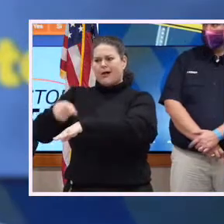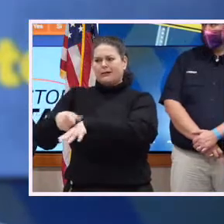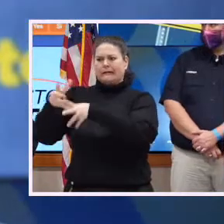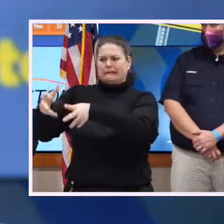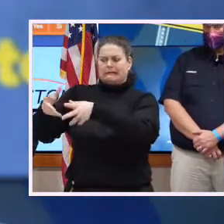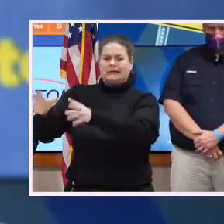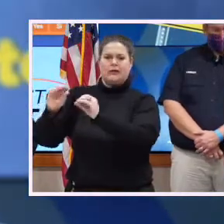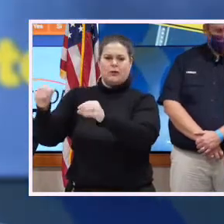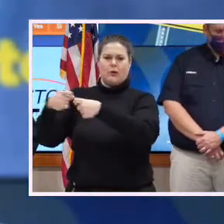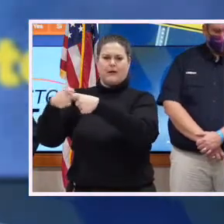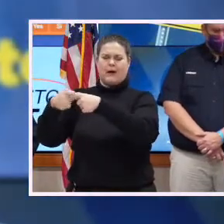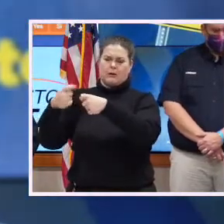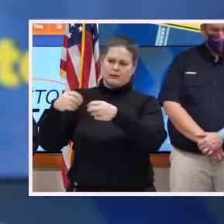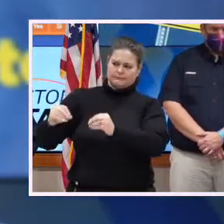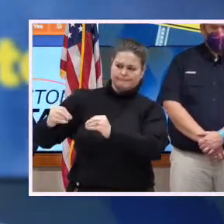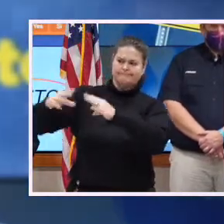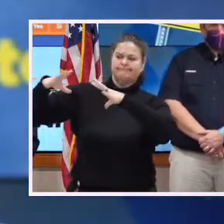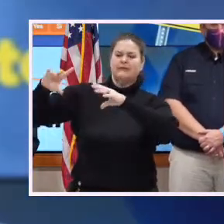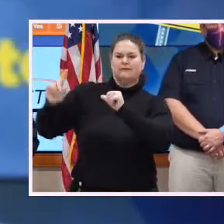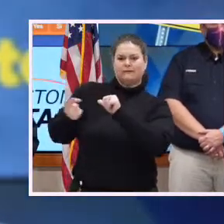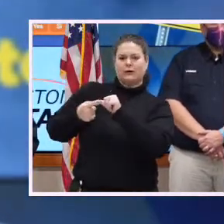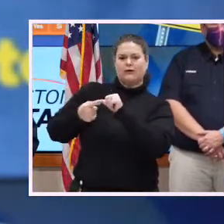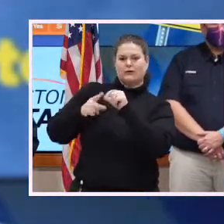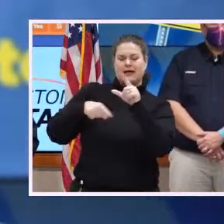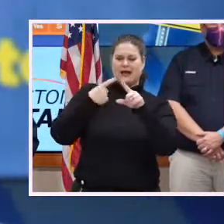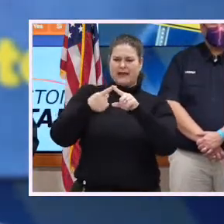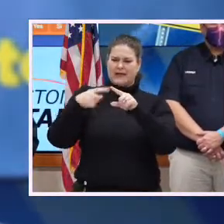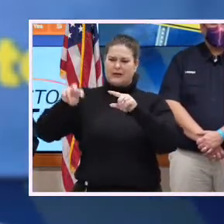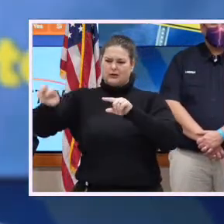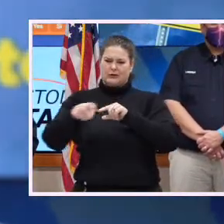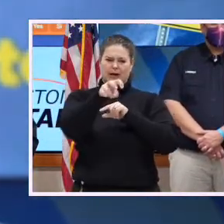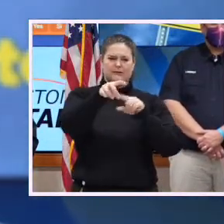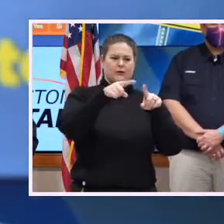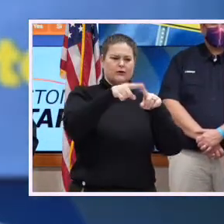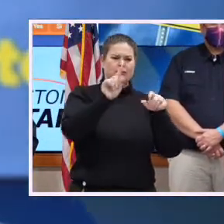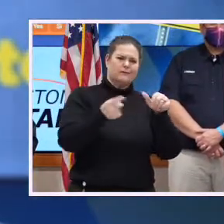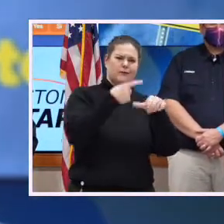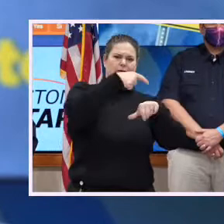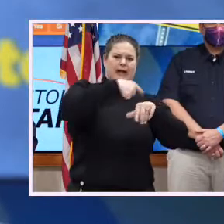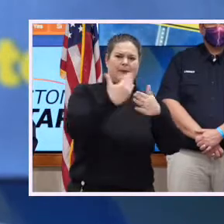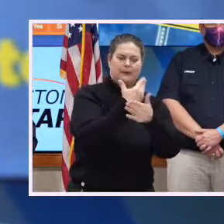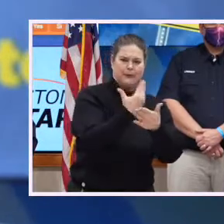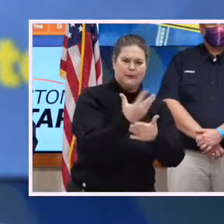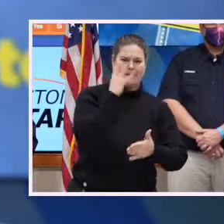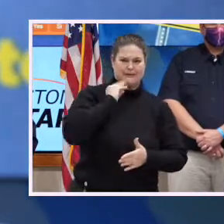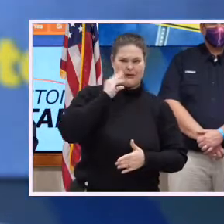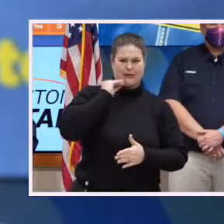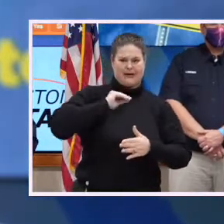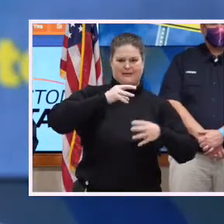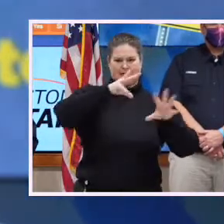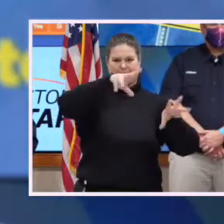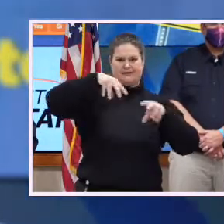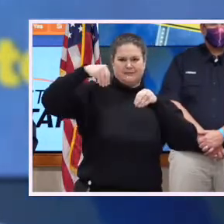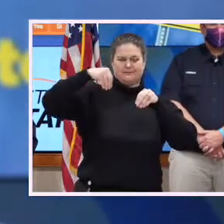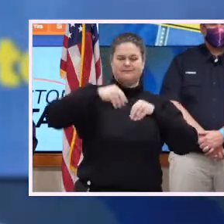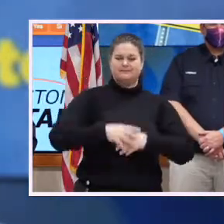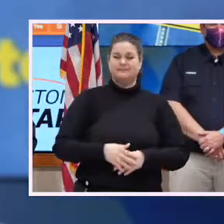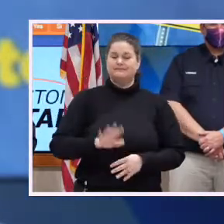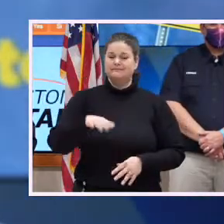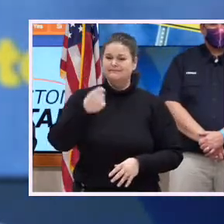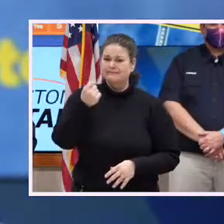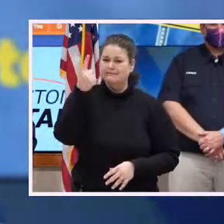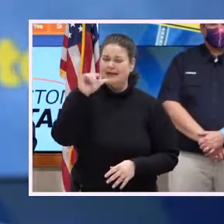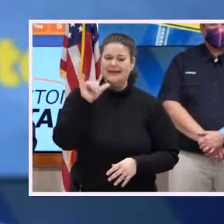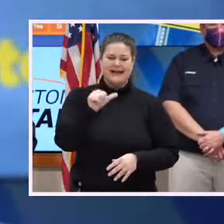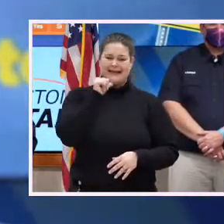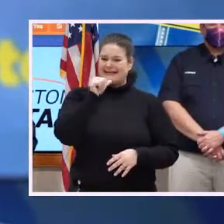transfer those outages to people who haven't yet sustained those outages. Let me be clear though, that is not the